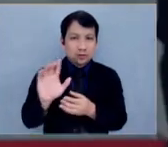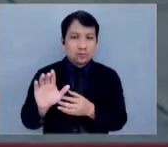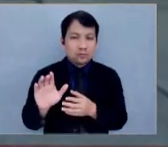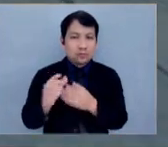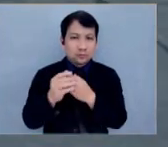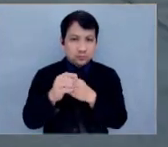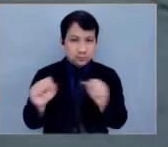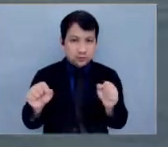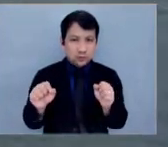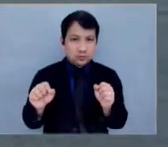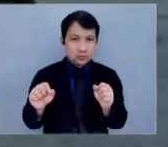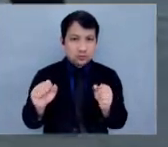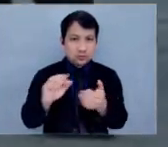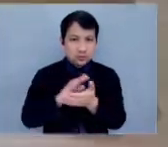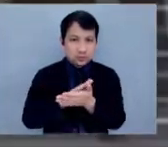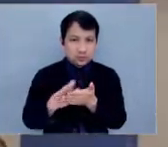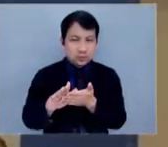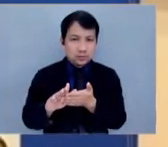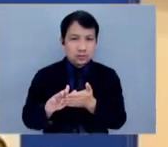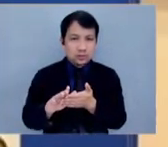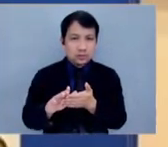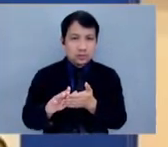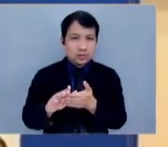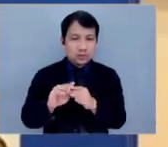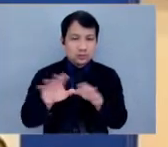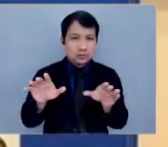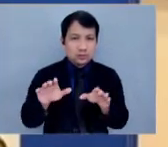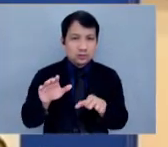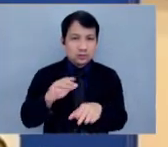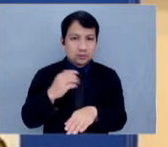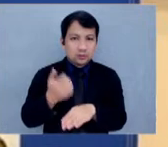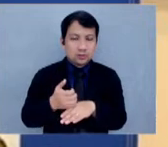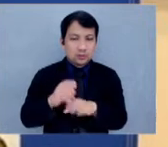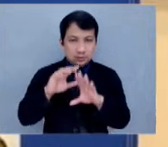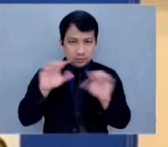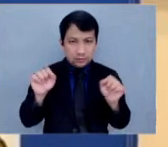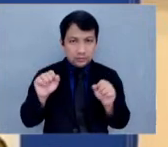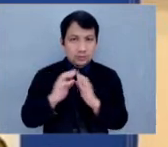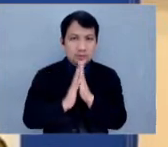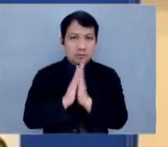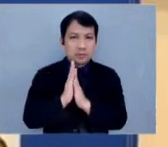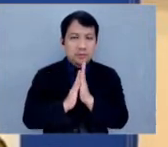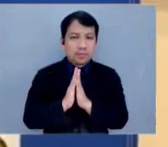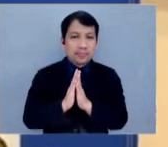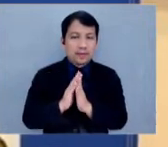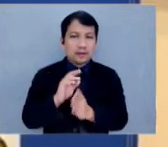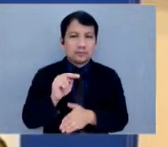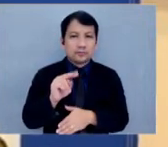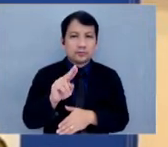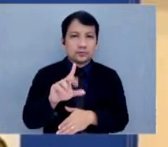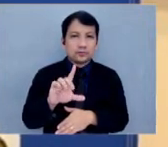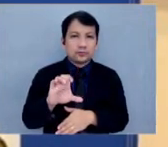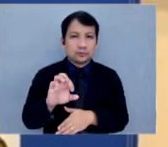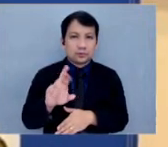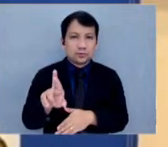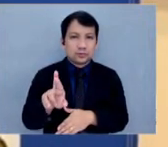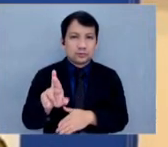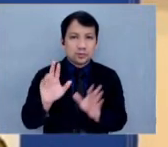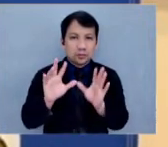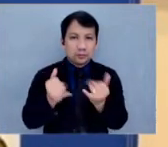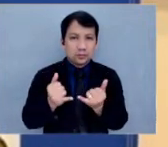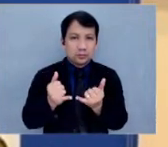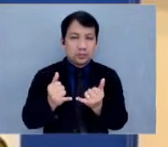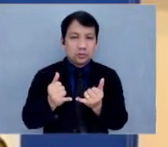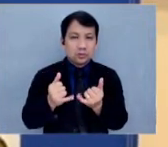mas malinis na nuclear energy. The president's quite excited specifically about a company that is going to be